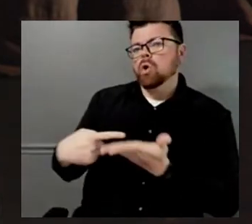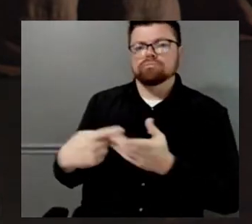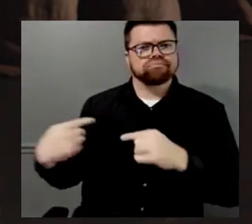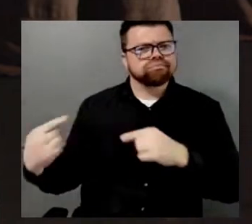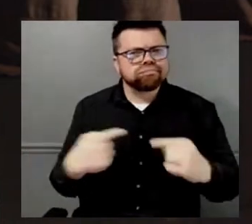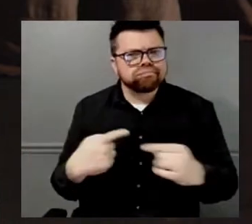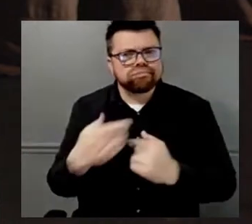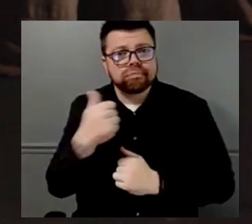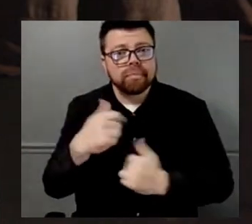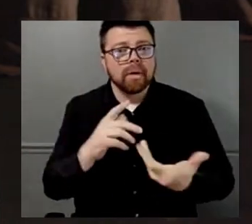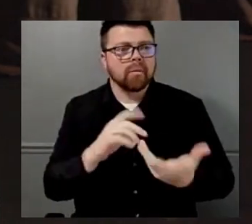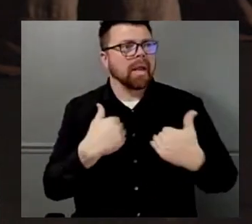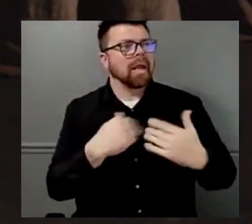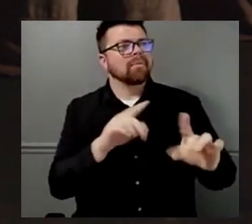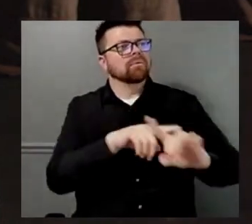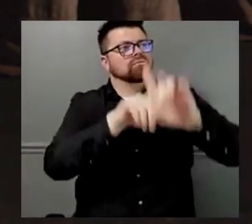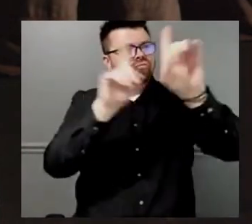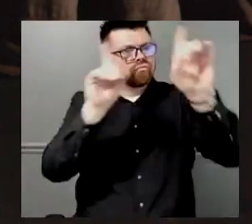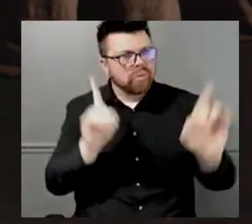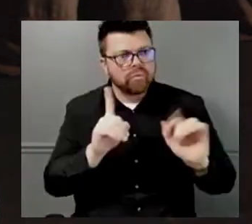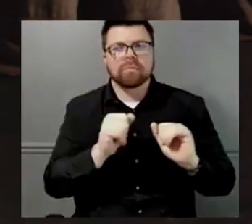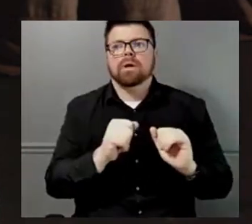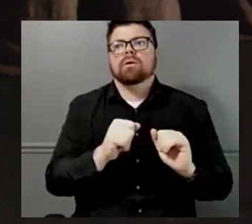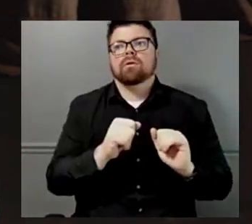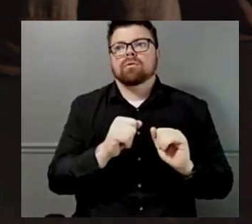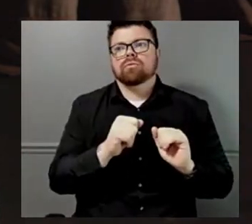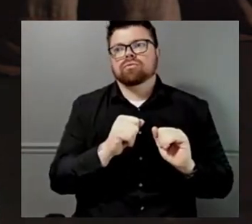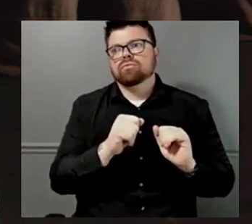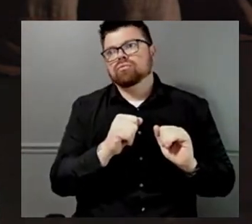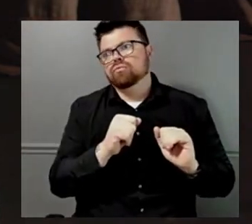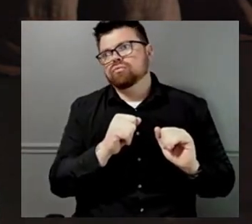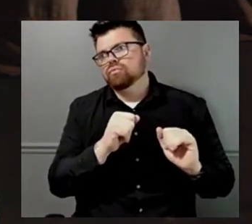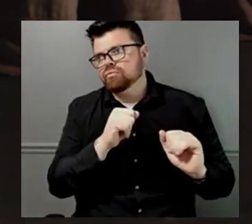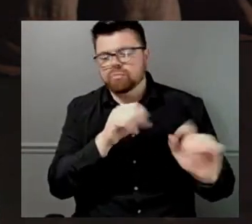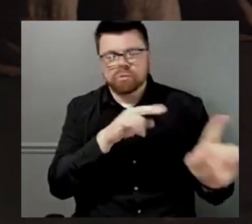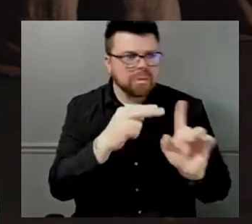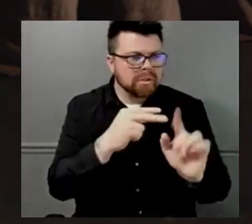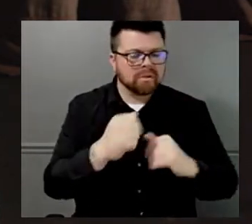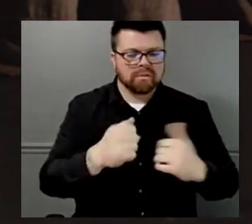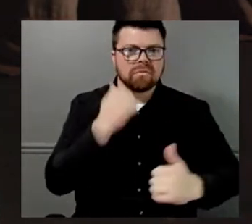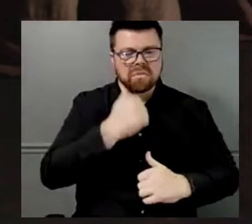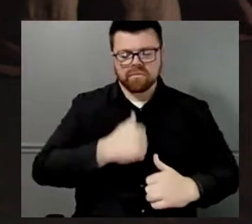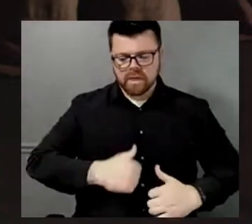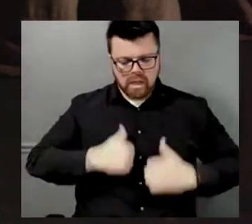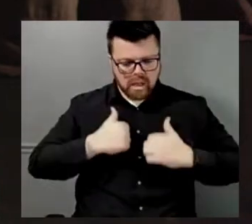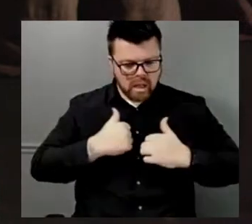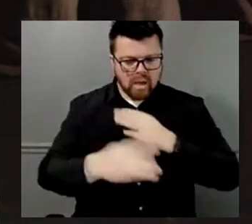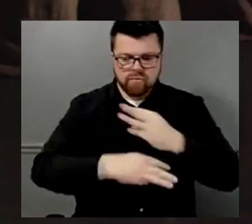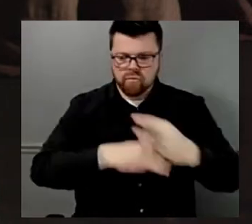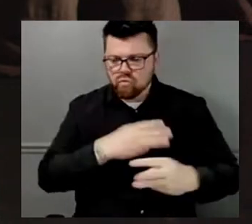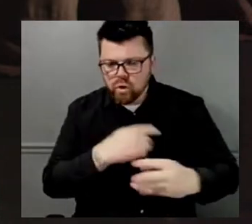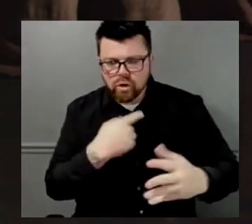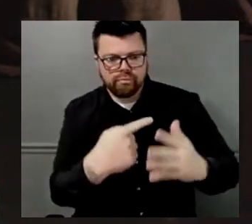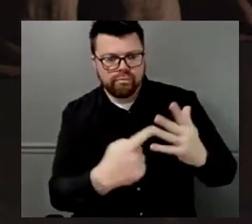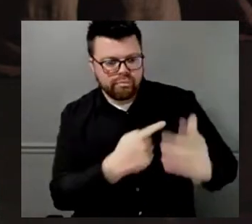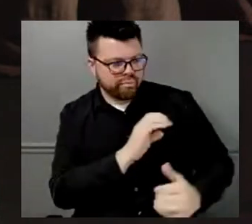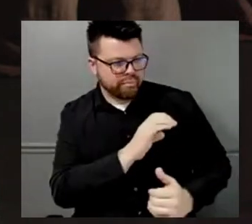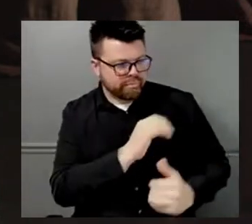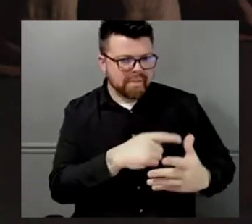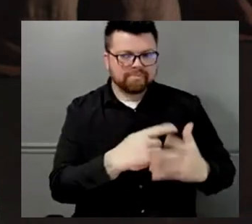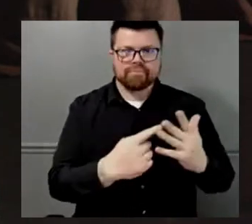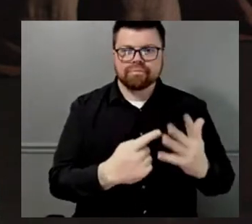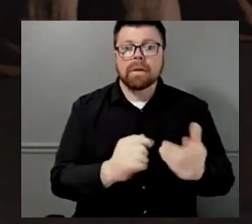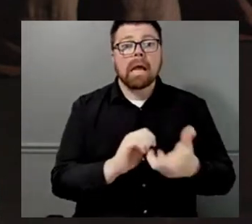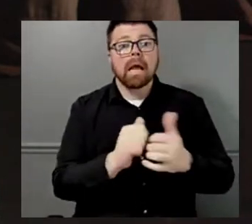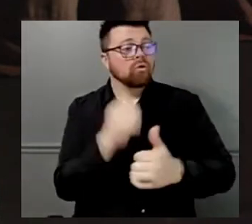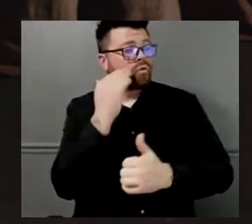the role of the state, on the role of the market, on the role of the citizen in everyday life. And so how, from what you know and what you do,